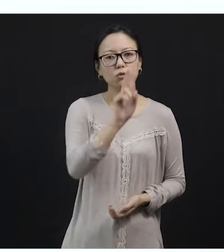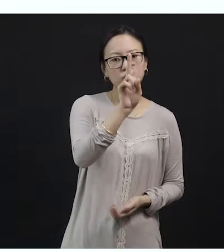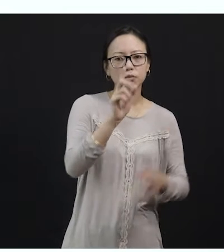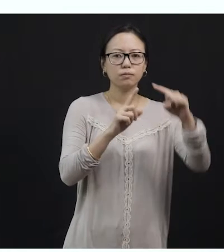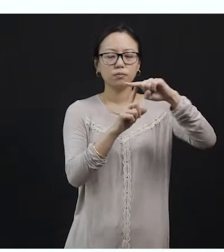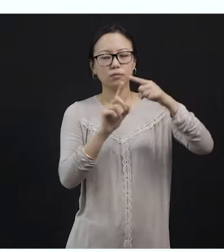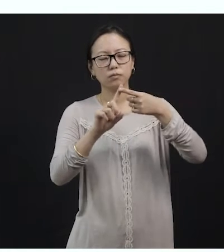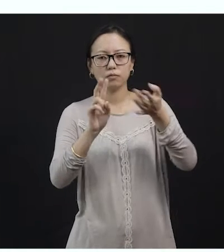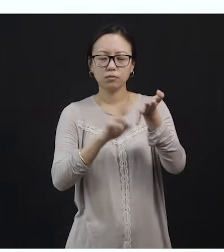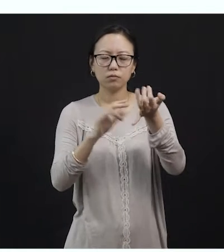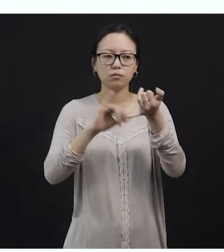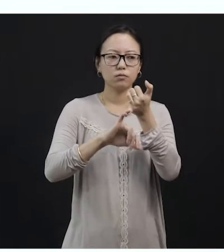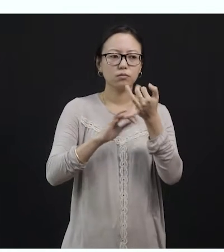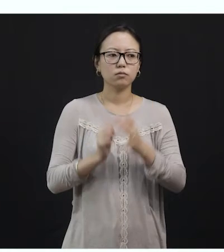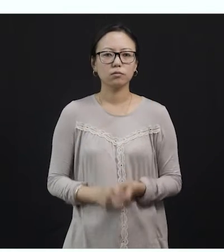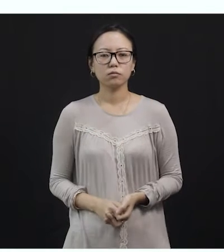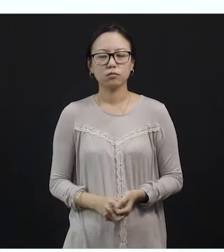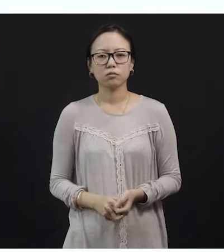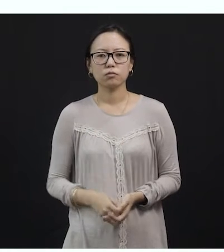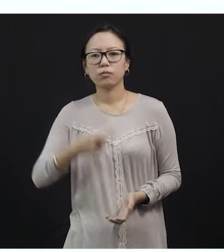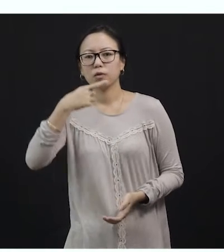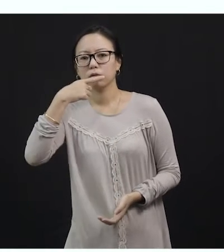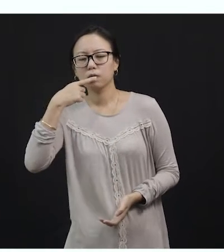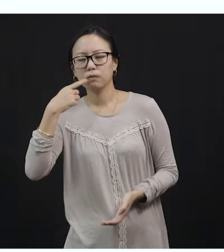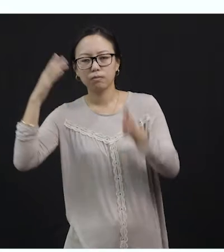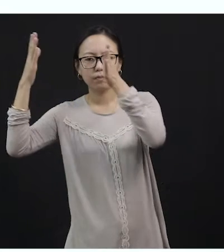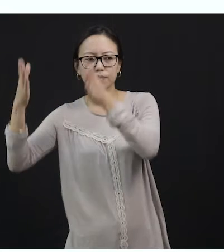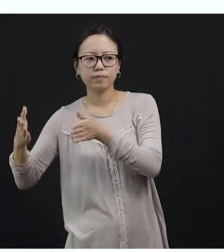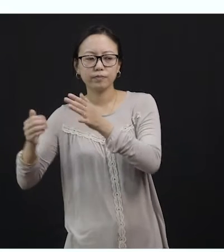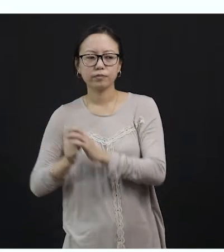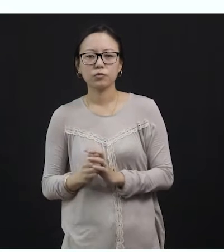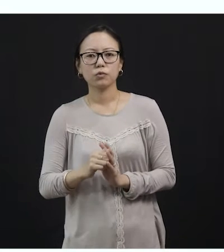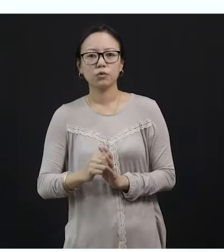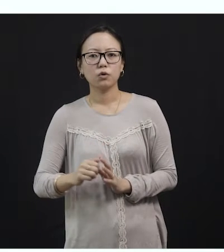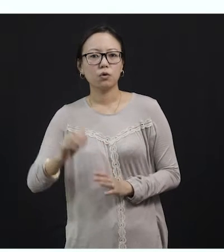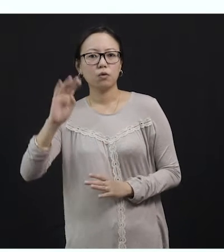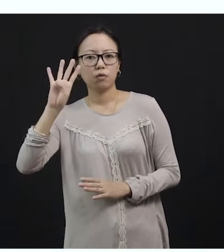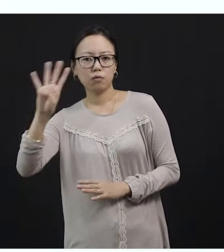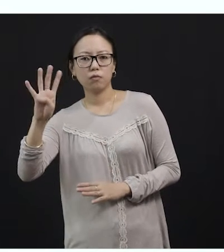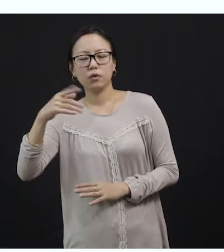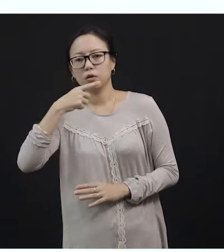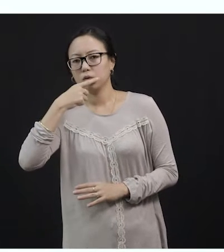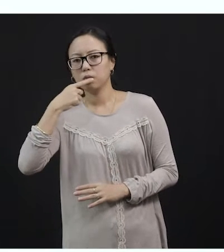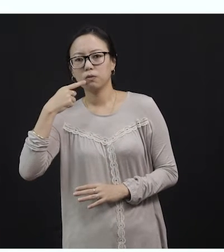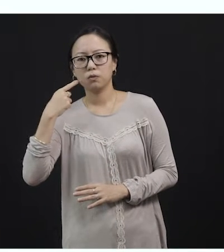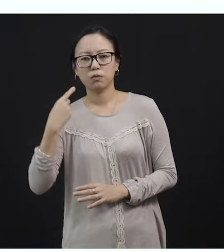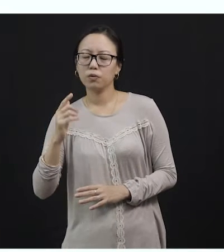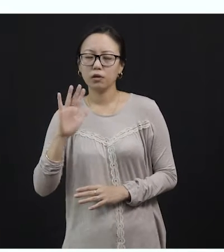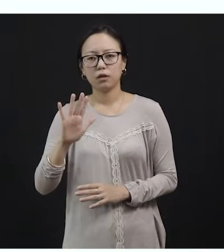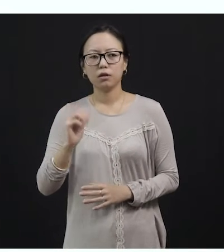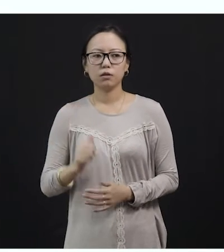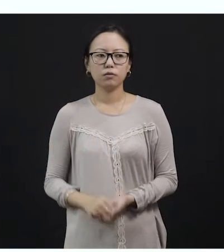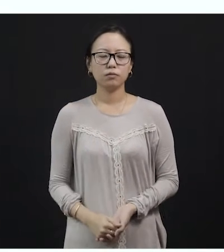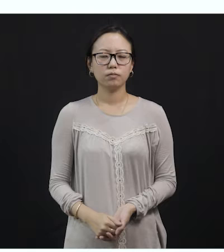2 tenths. Okay? And in the next column, we see 1, 2, 3,